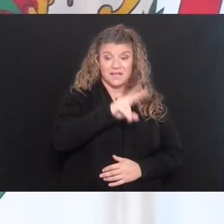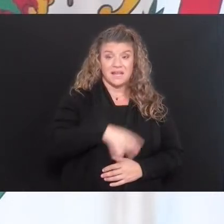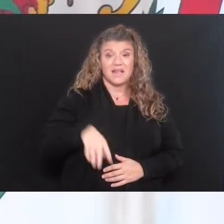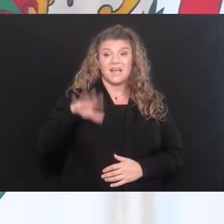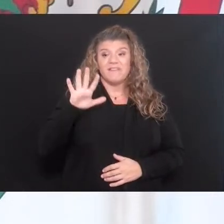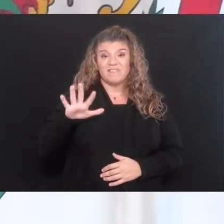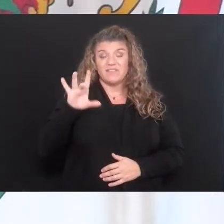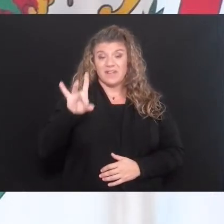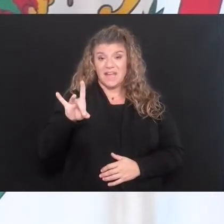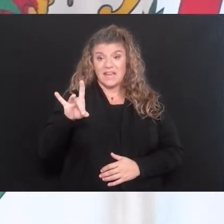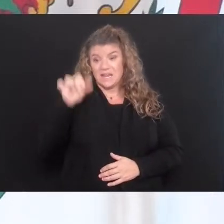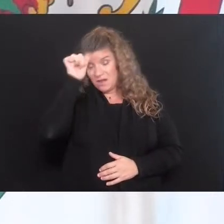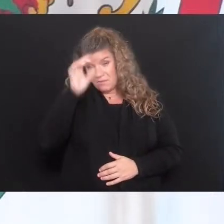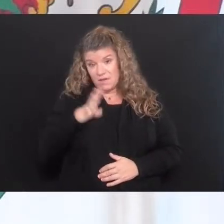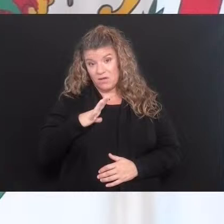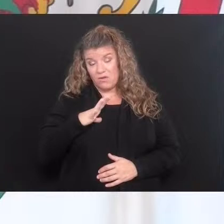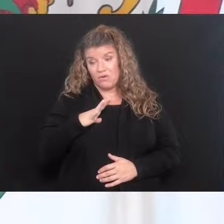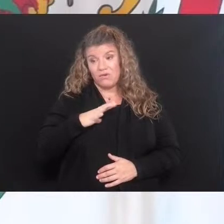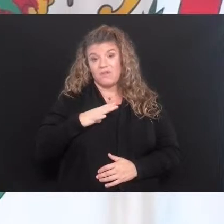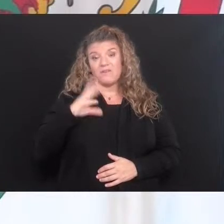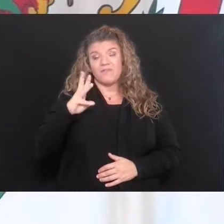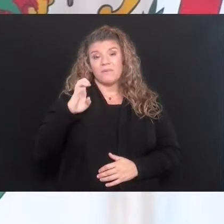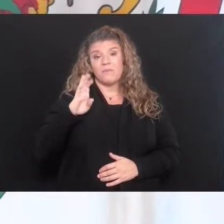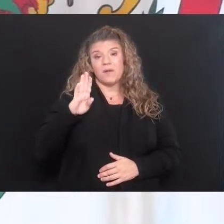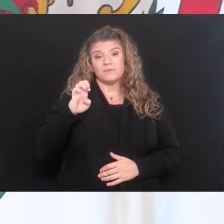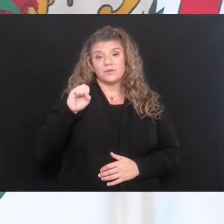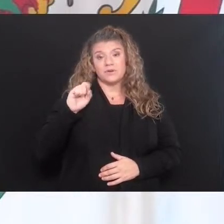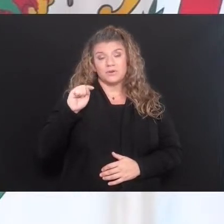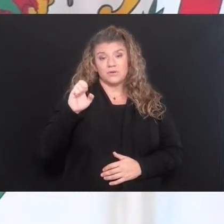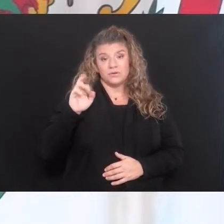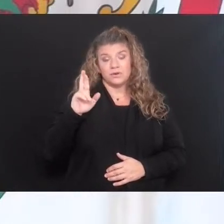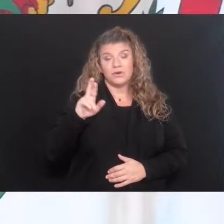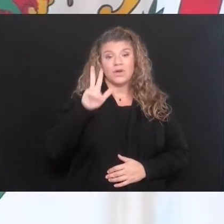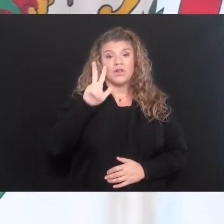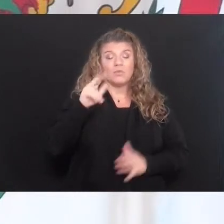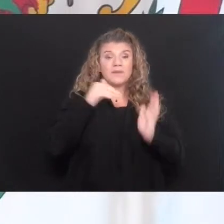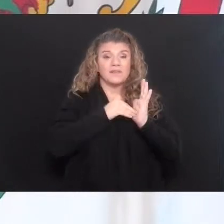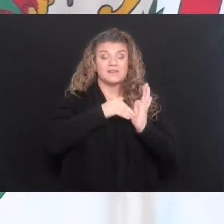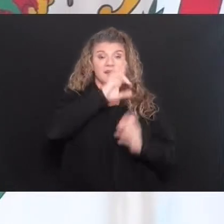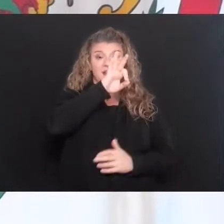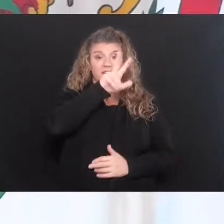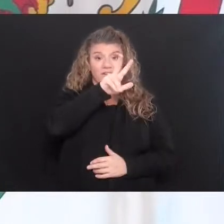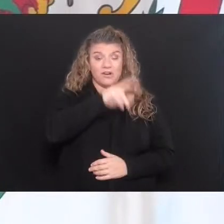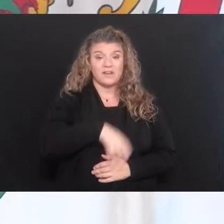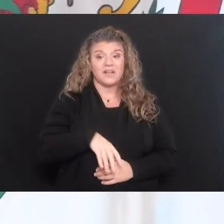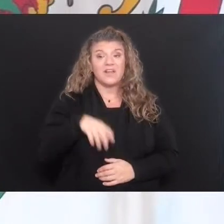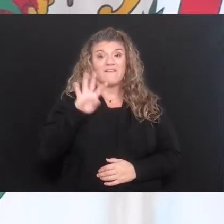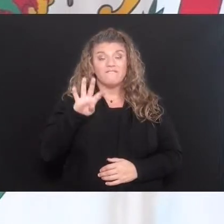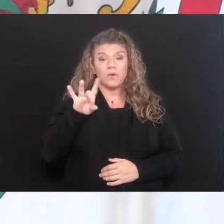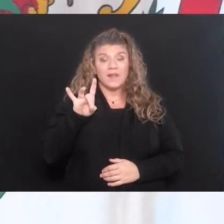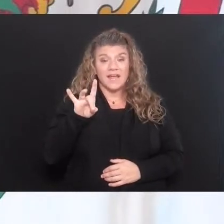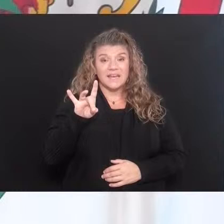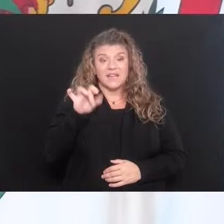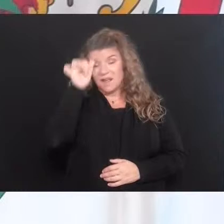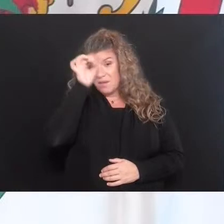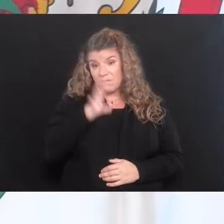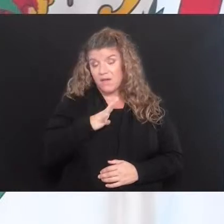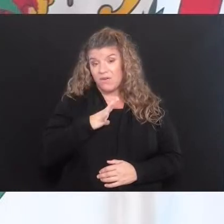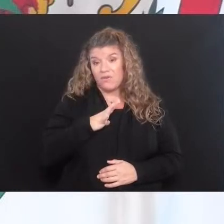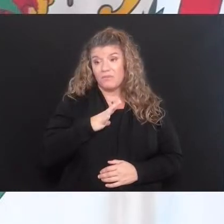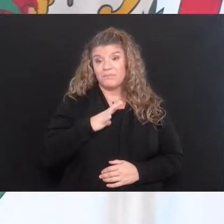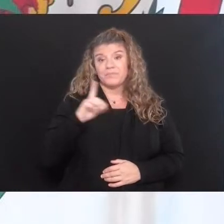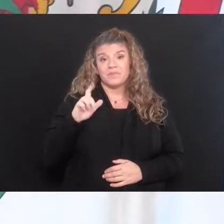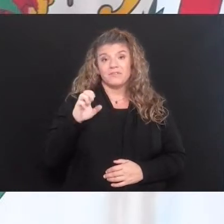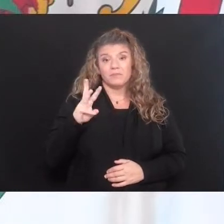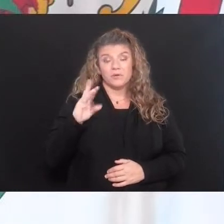a 58-year-old male from Webster County. The 3,093rd death is a 48-year-old male from